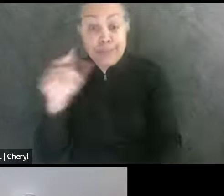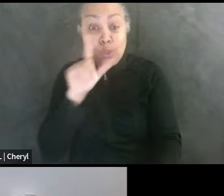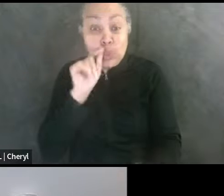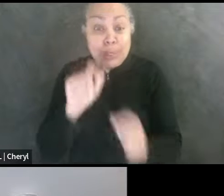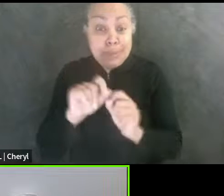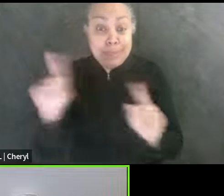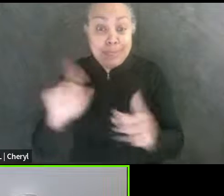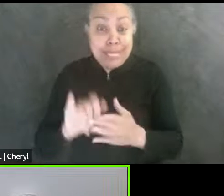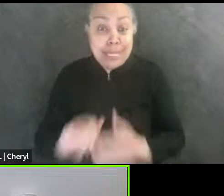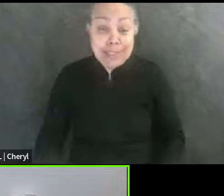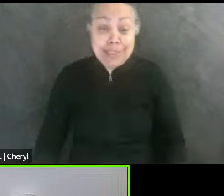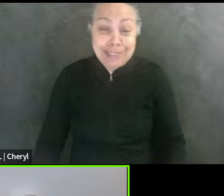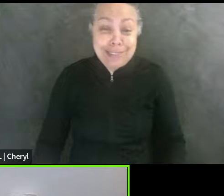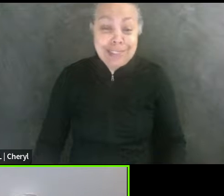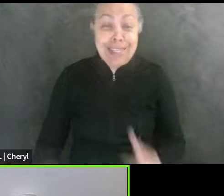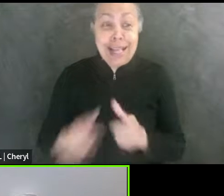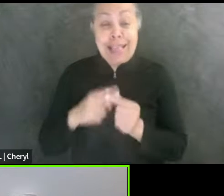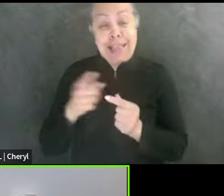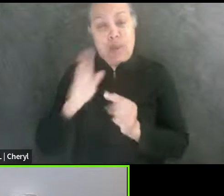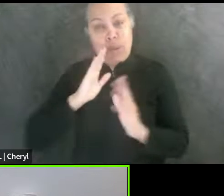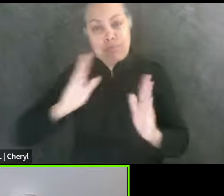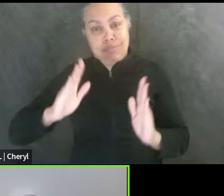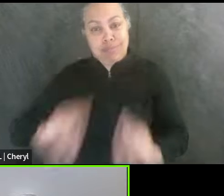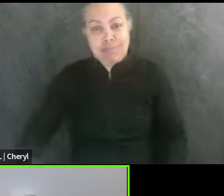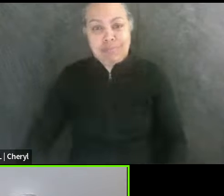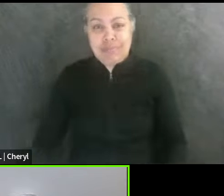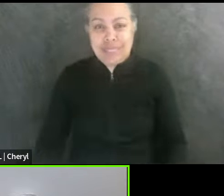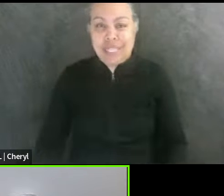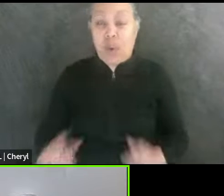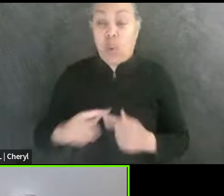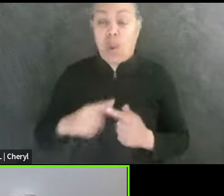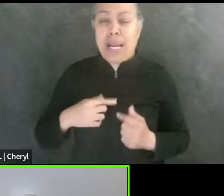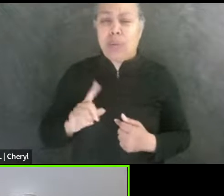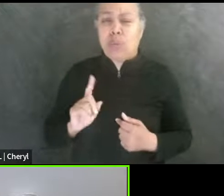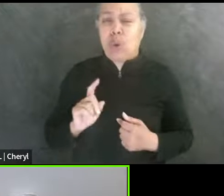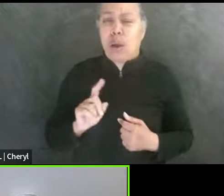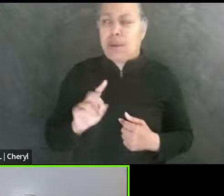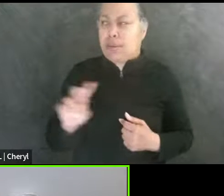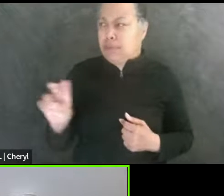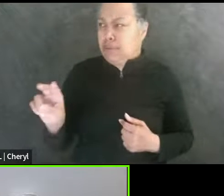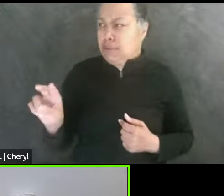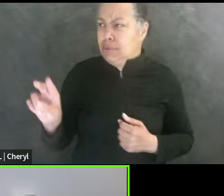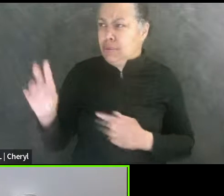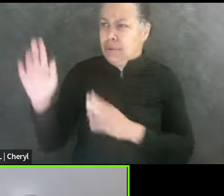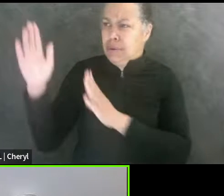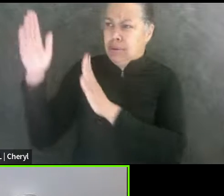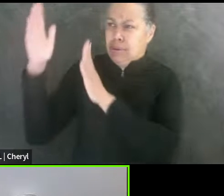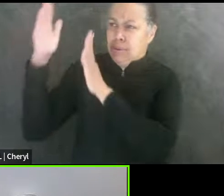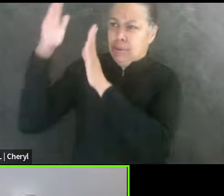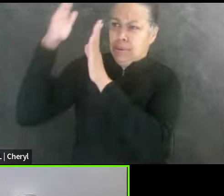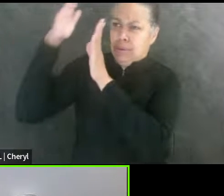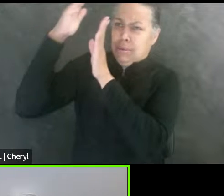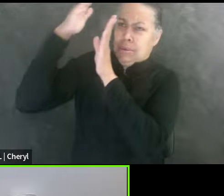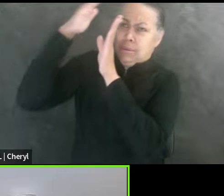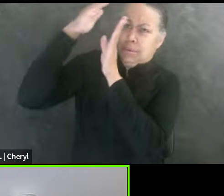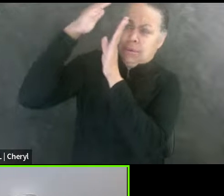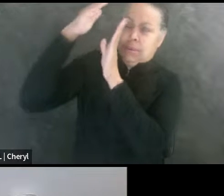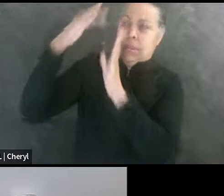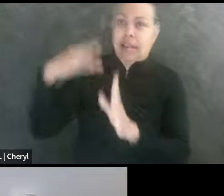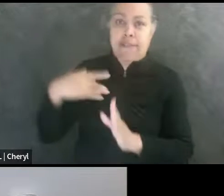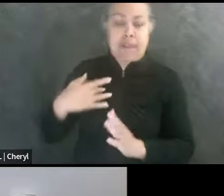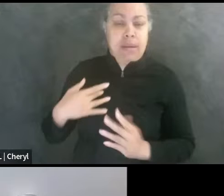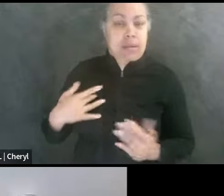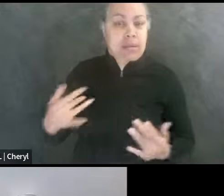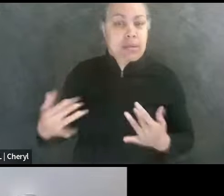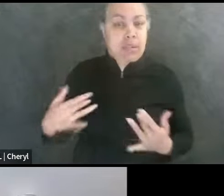And that way, they'll see It definitely gave me the willies walking up the sidewalk under it. Yeah. It literally went over my head. Yeah.